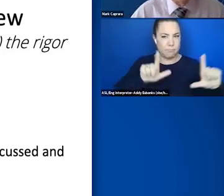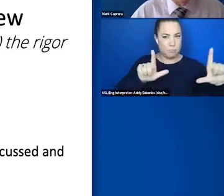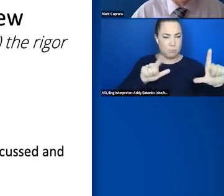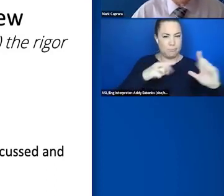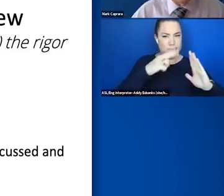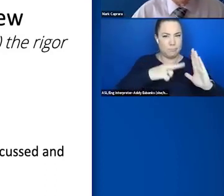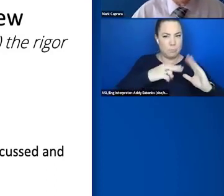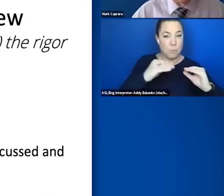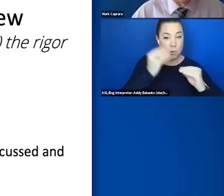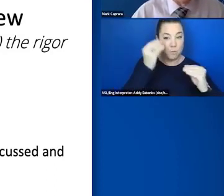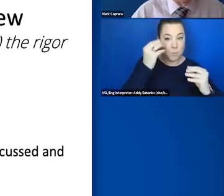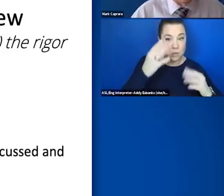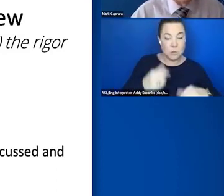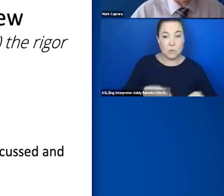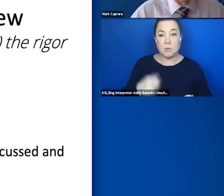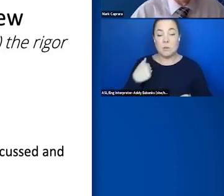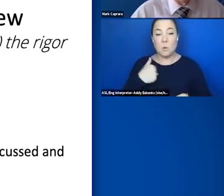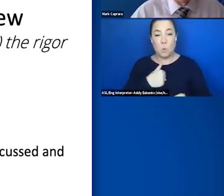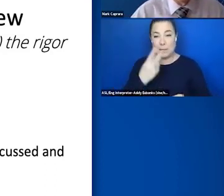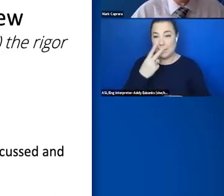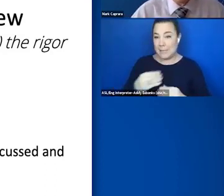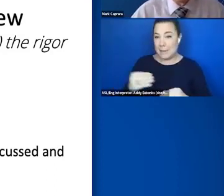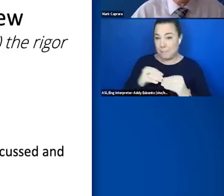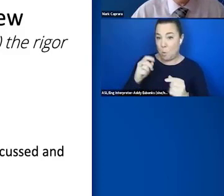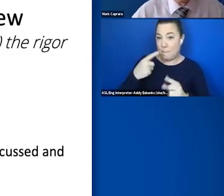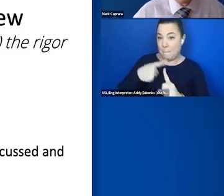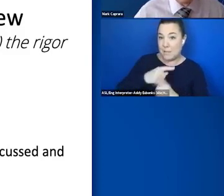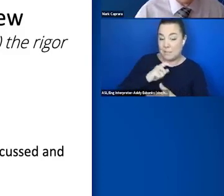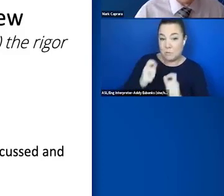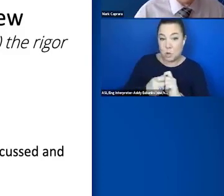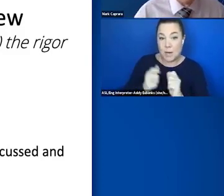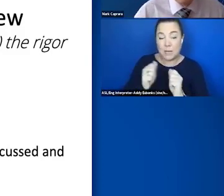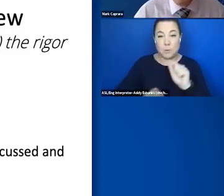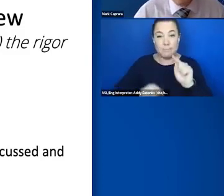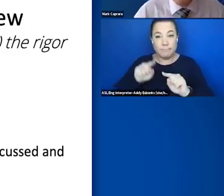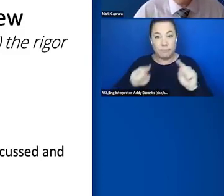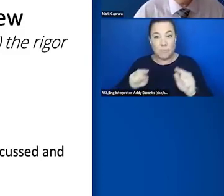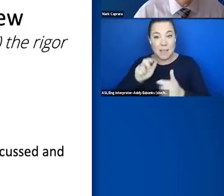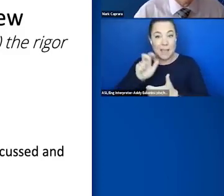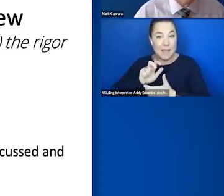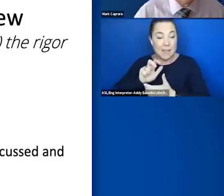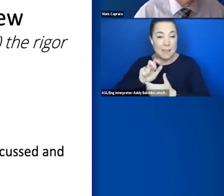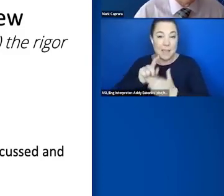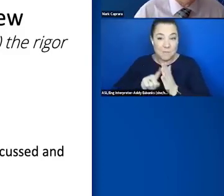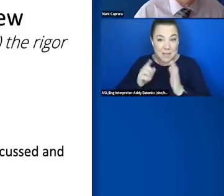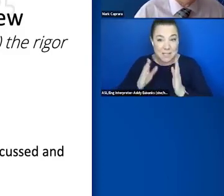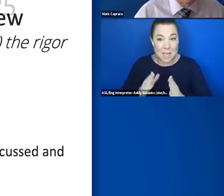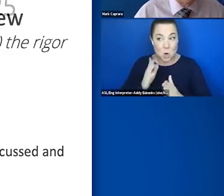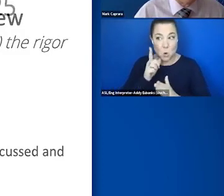example, this will need to be taken in the context of these other complementary efforts.